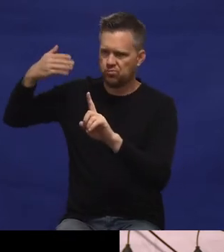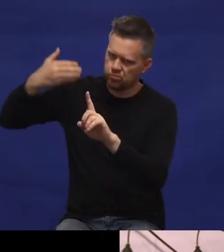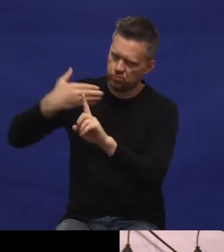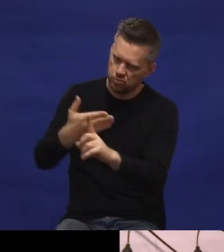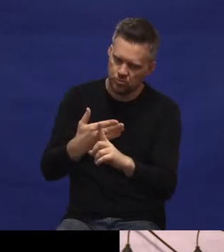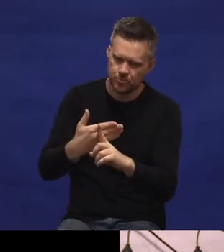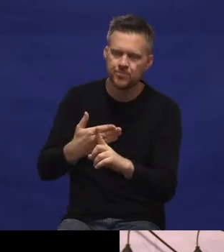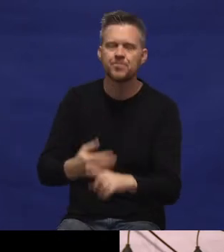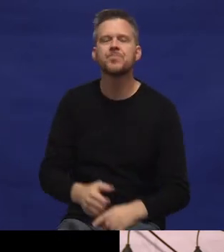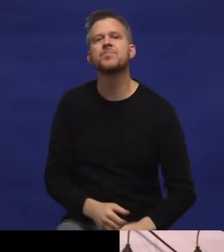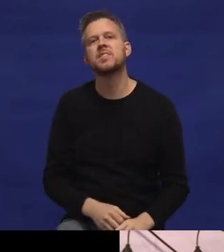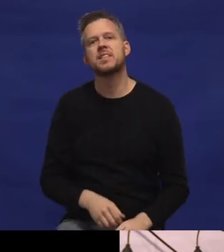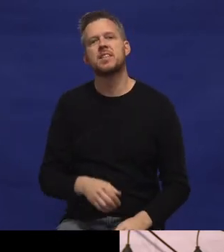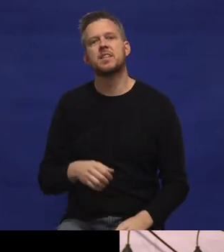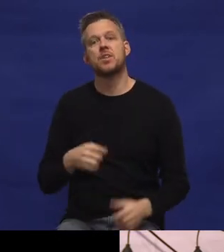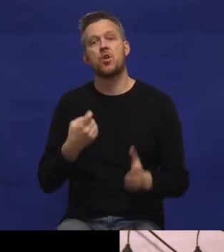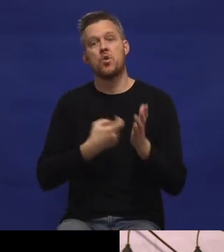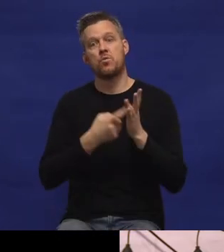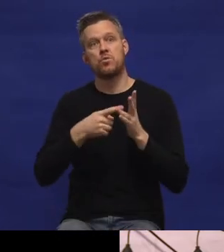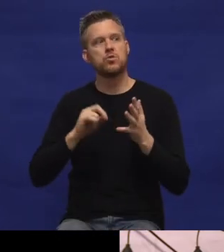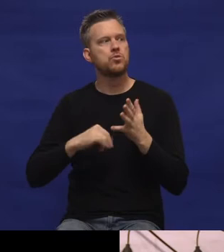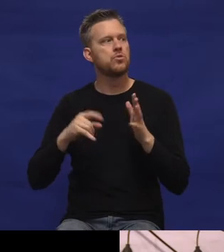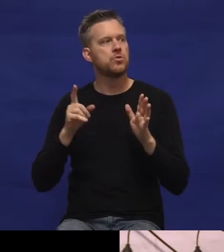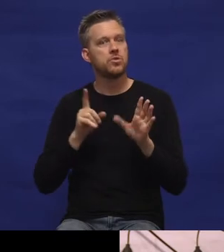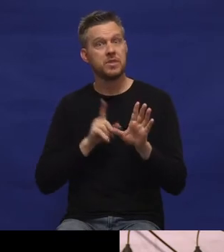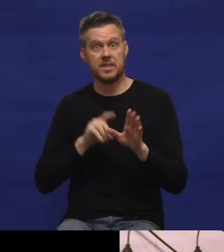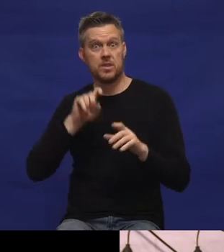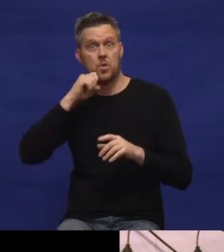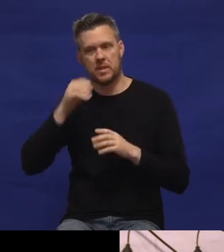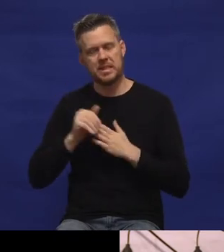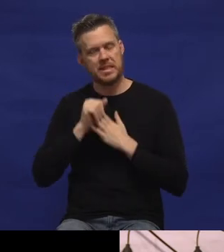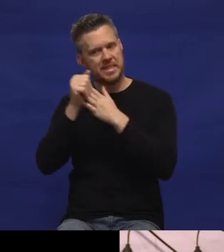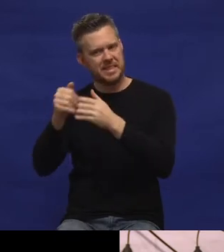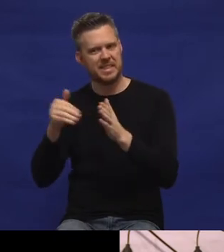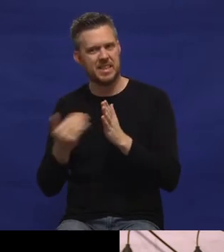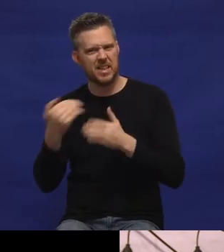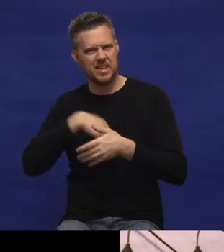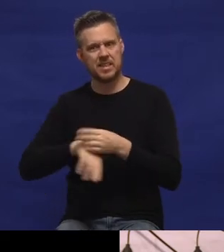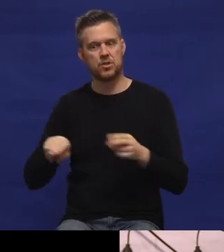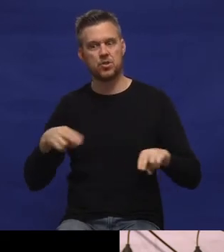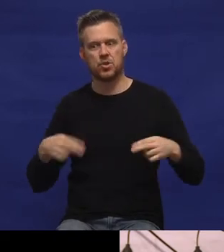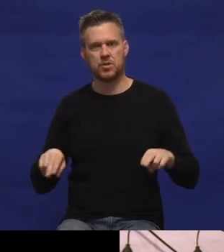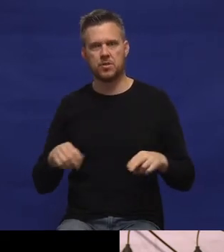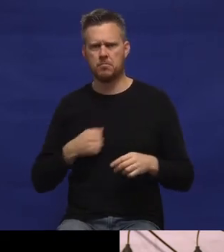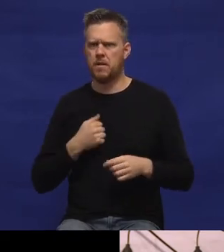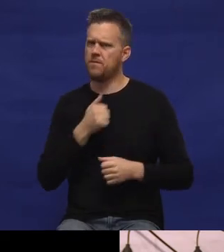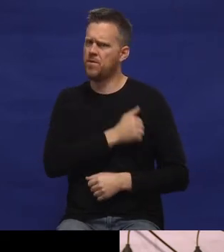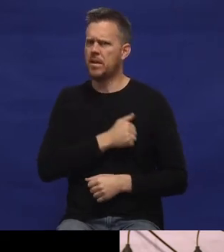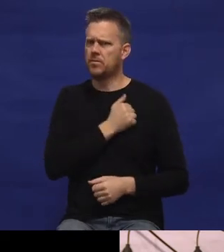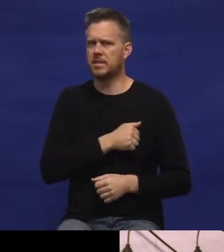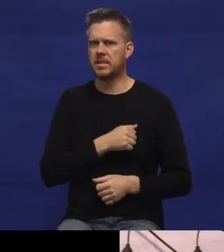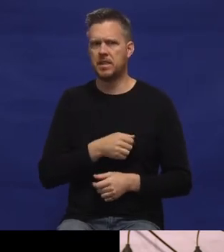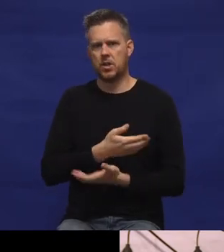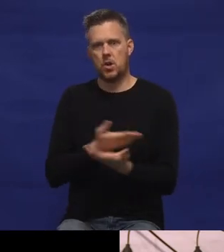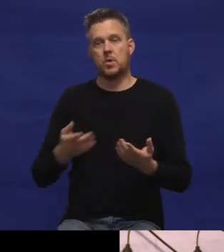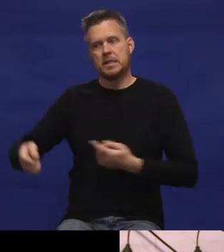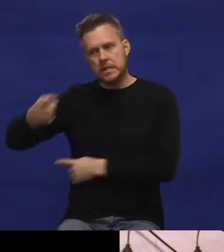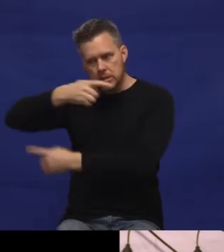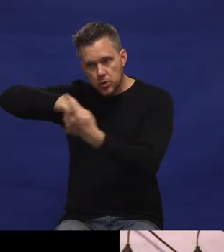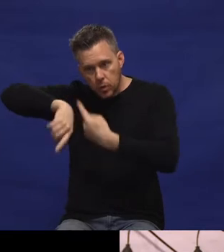many years. So Rosie's going to lead us right now into one of my favorite songs of all,